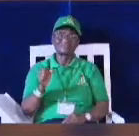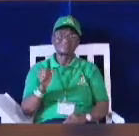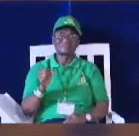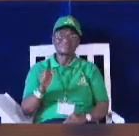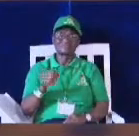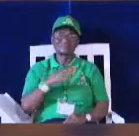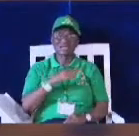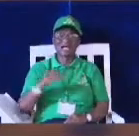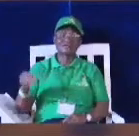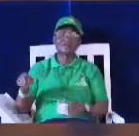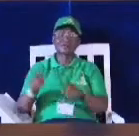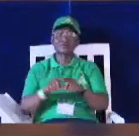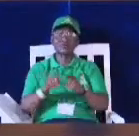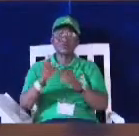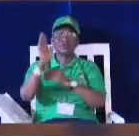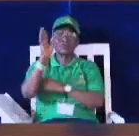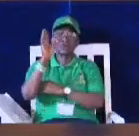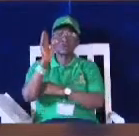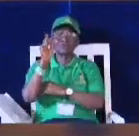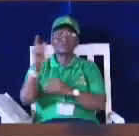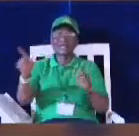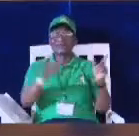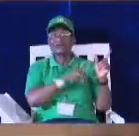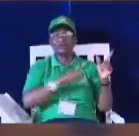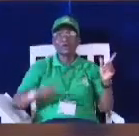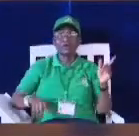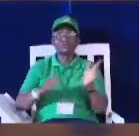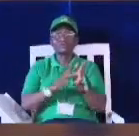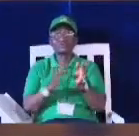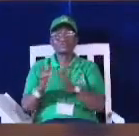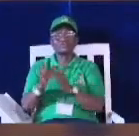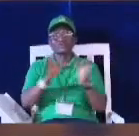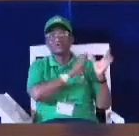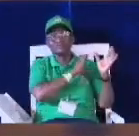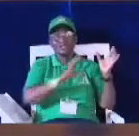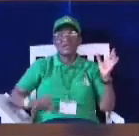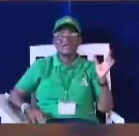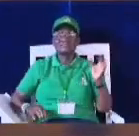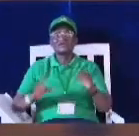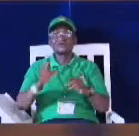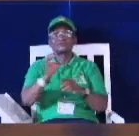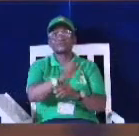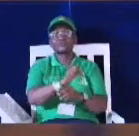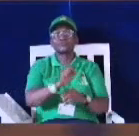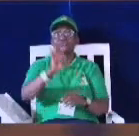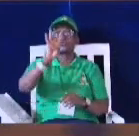And so God, the Lord Jesus Christ, took 40 stripes.